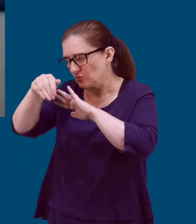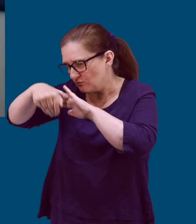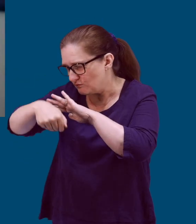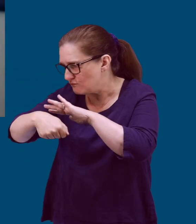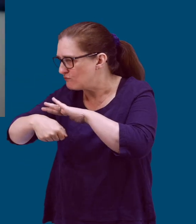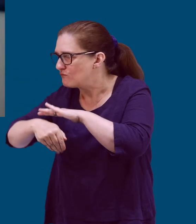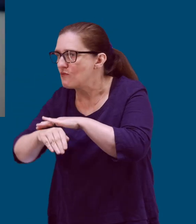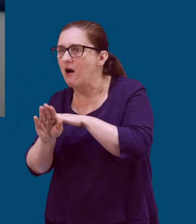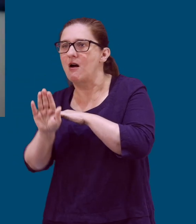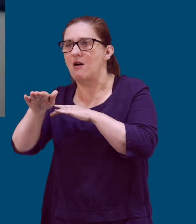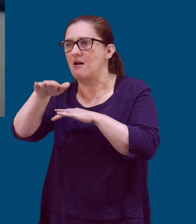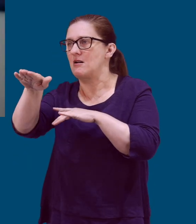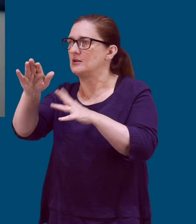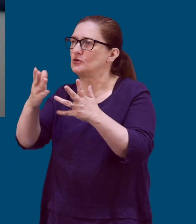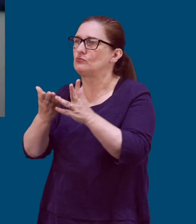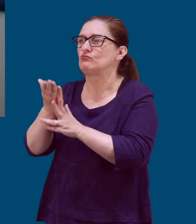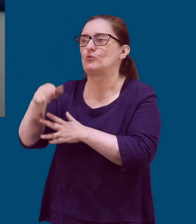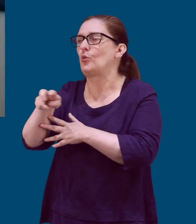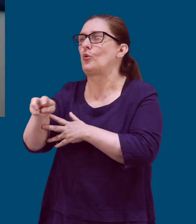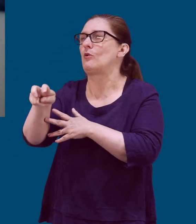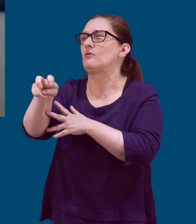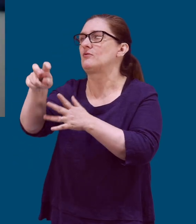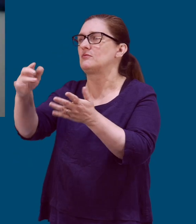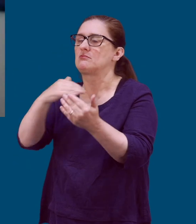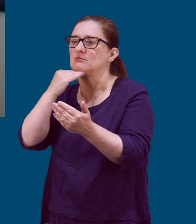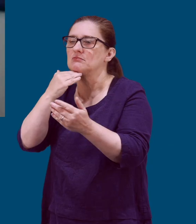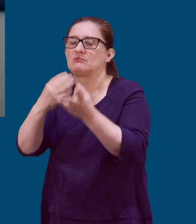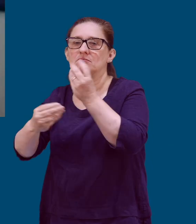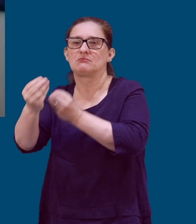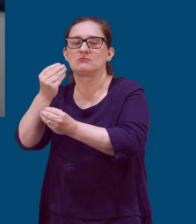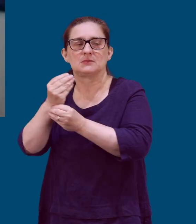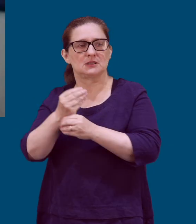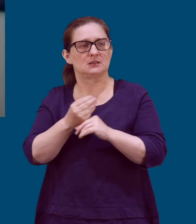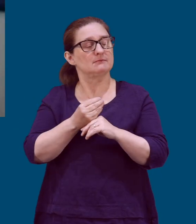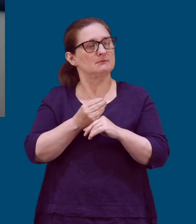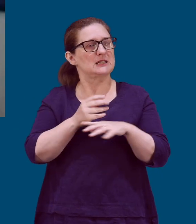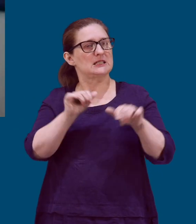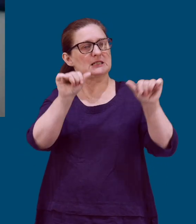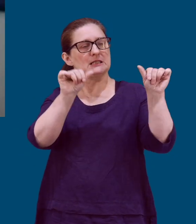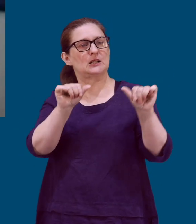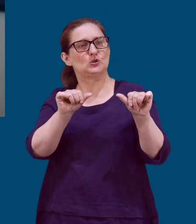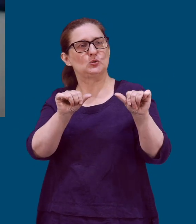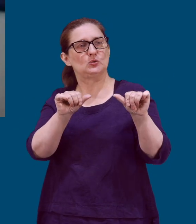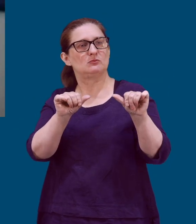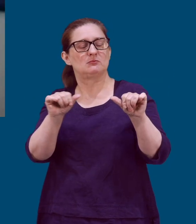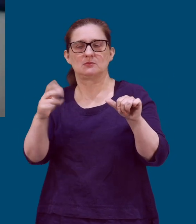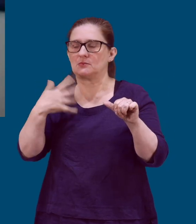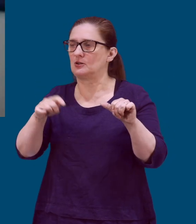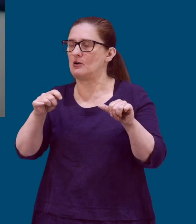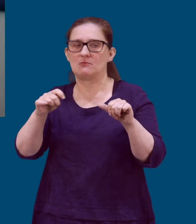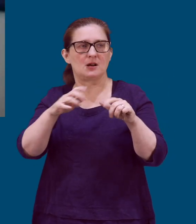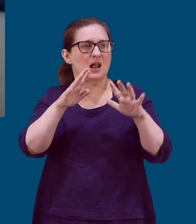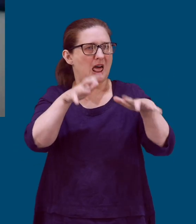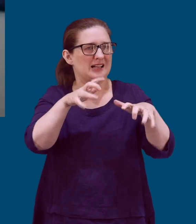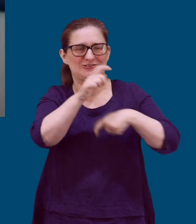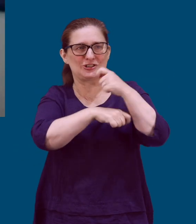wherever the land is full and plenty. The statues in Trafalgar Square, which of course are slugs and not lions, in